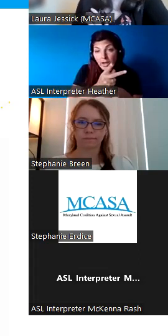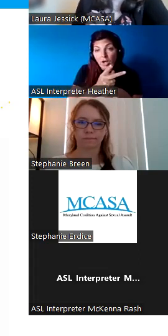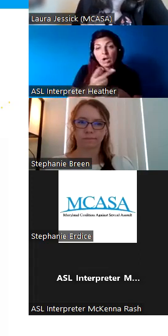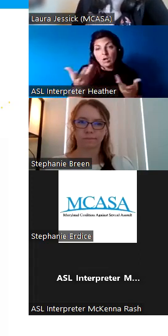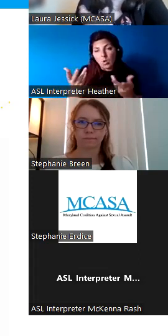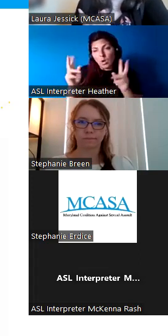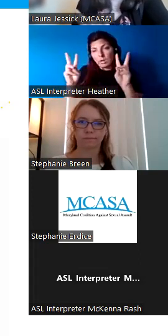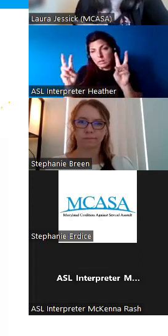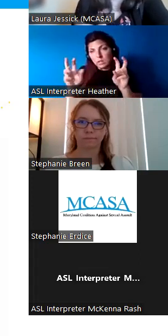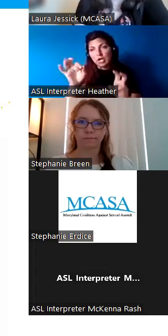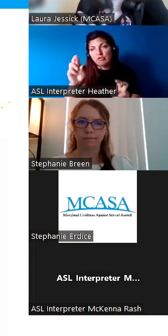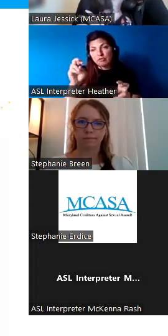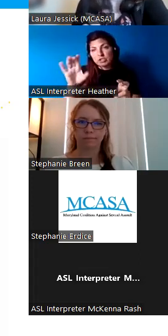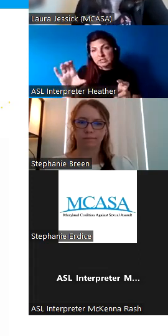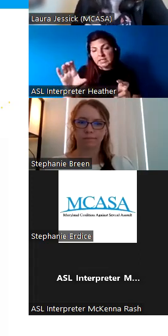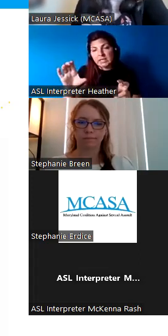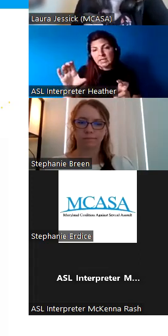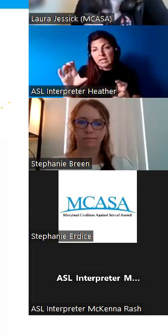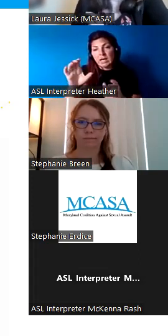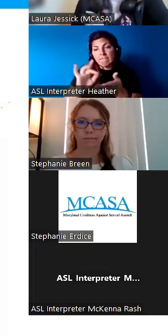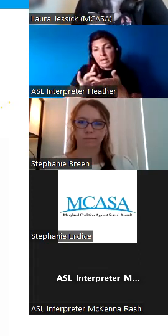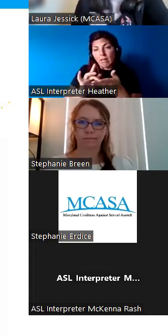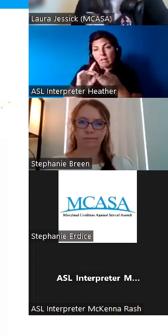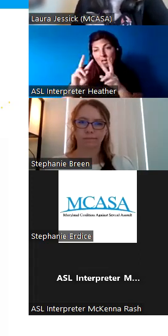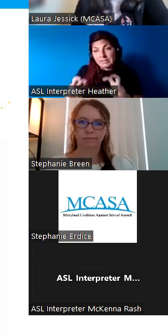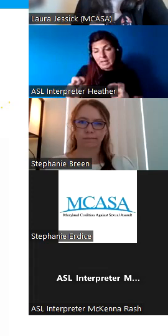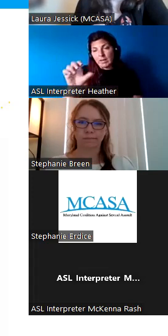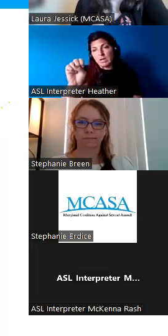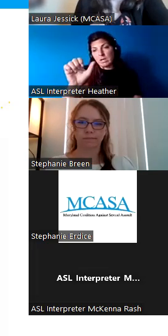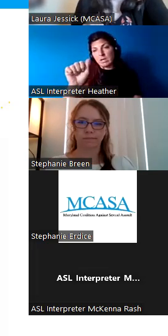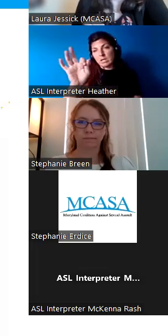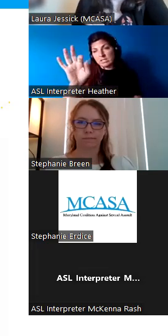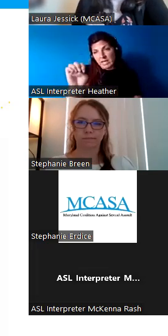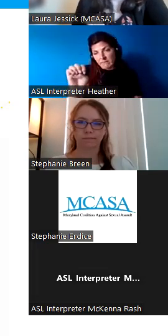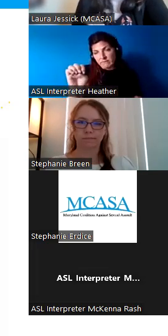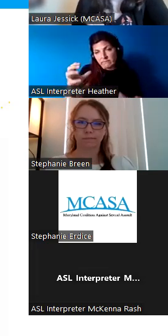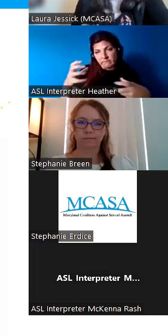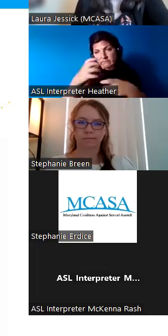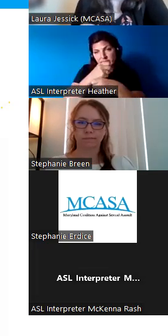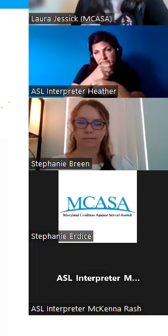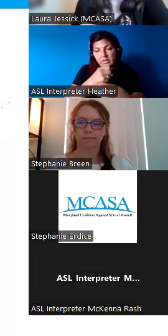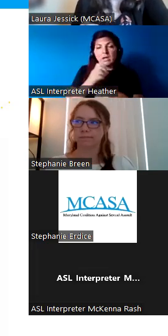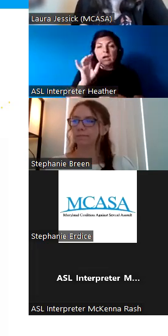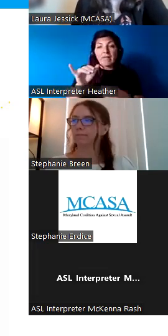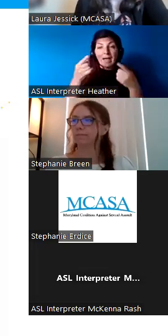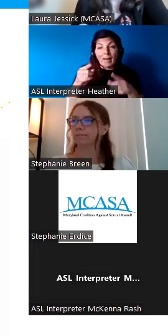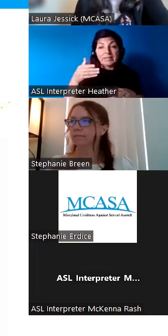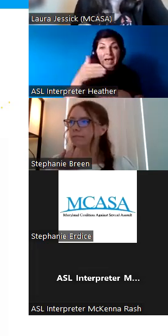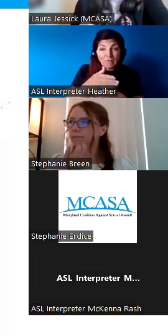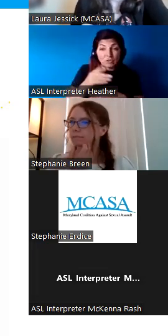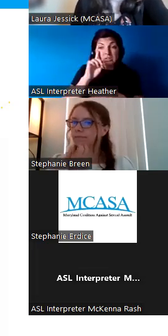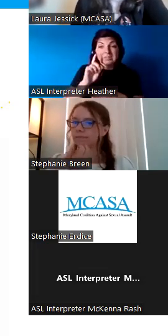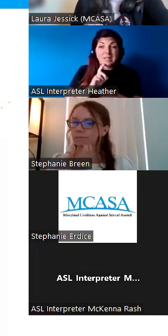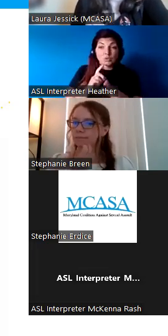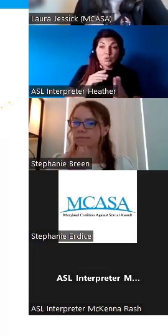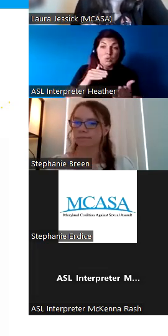forensic exam, or SAFE for short, is also available after someone experiences a sexual assault. This is a medical exam during